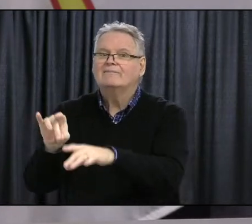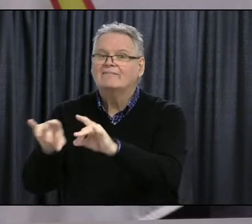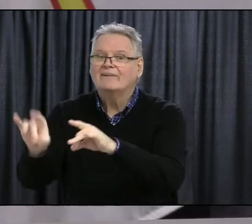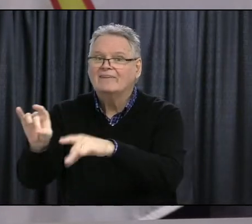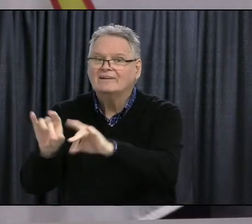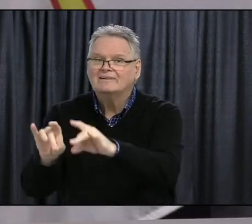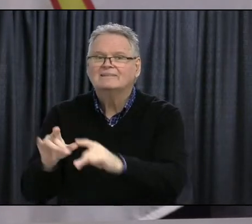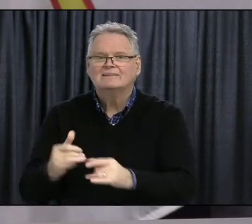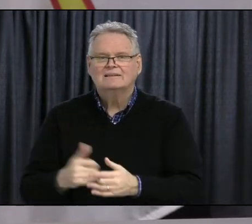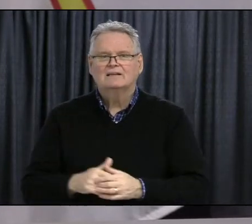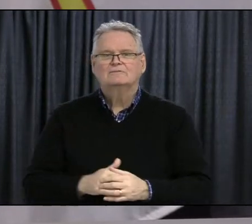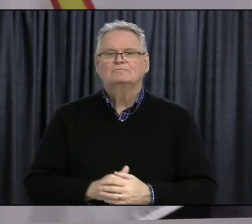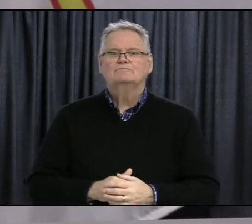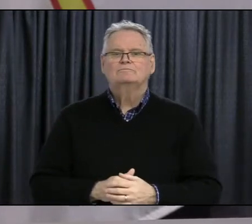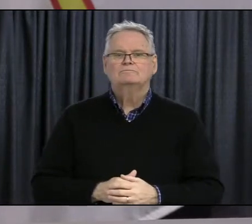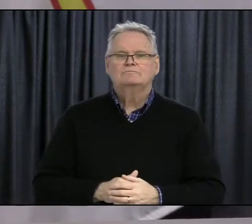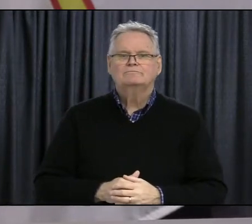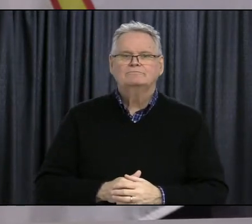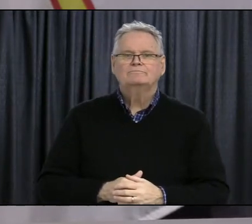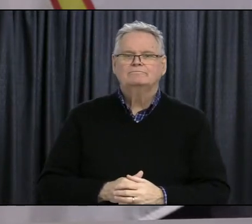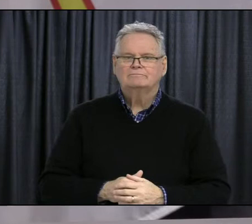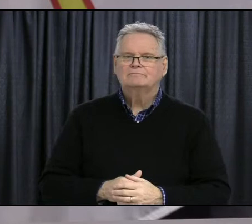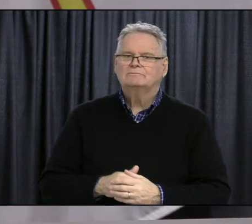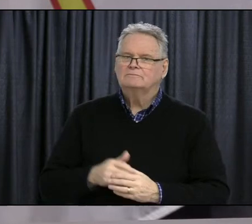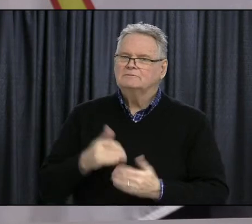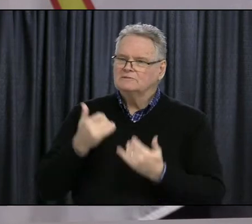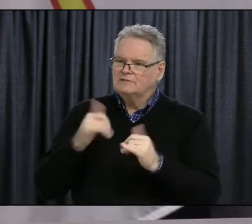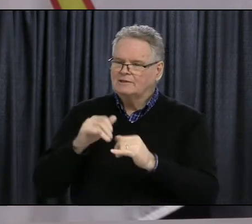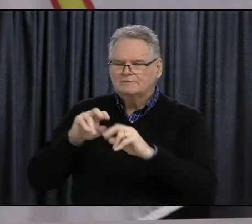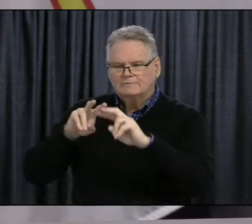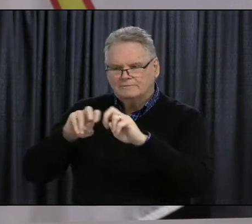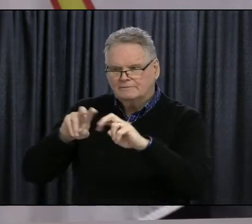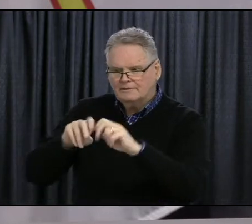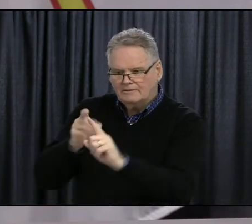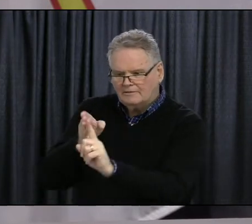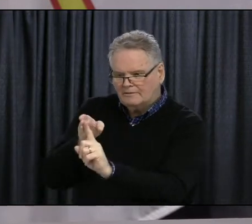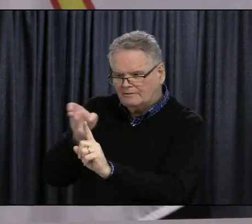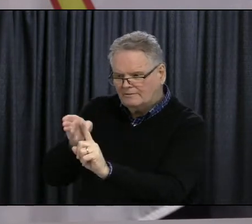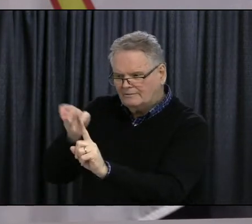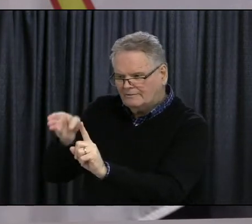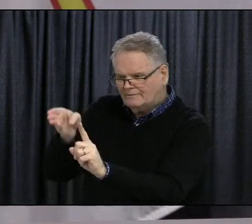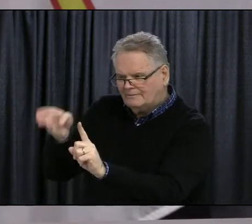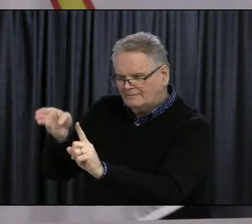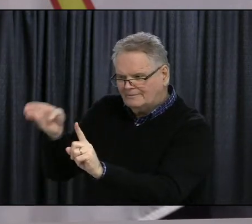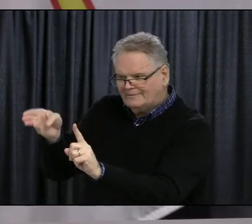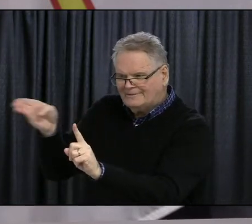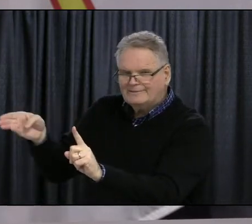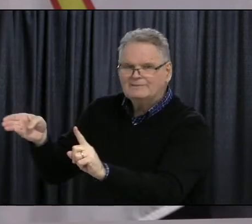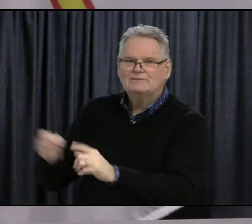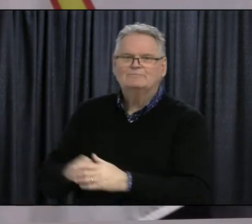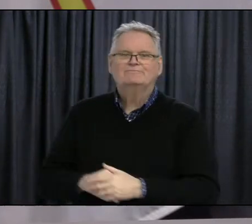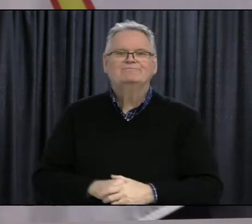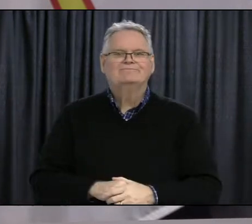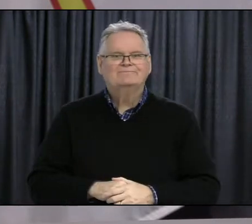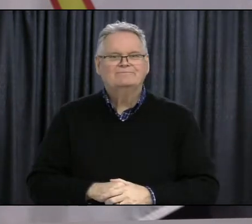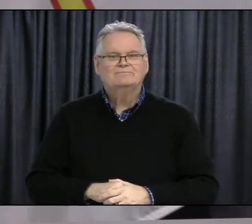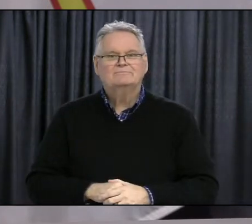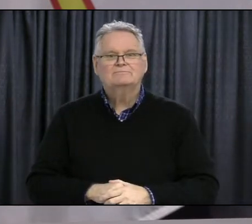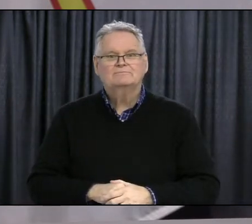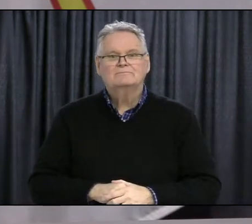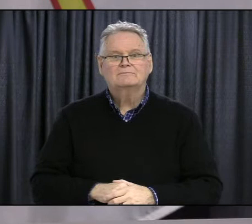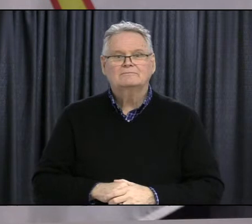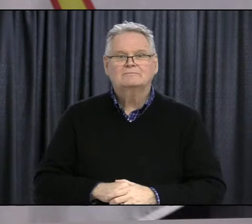what we may find are places where there may have been a potential source. And so when we're asking people to go out and